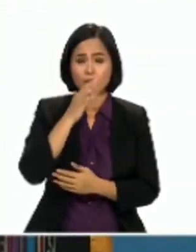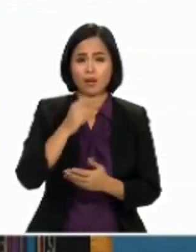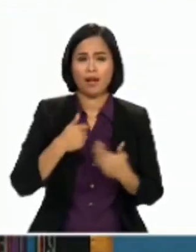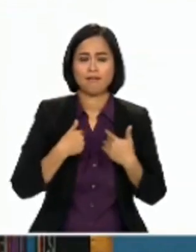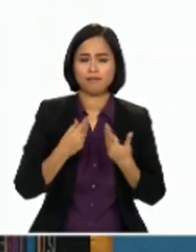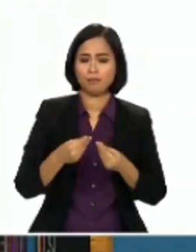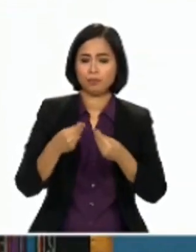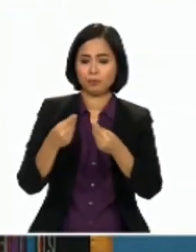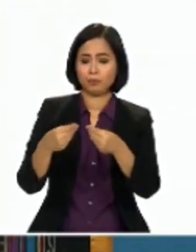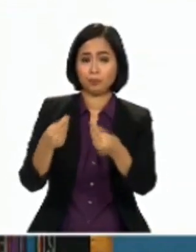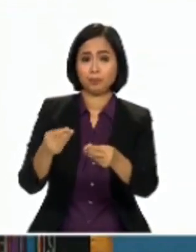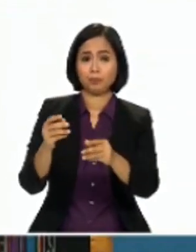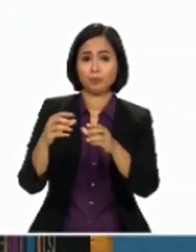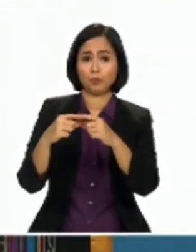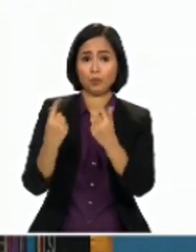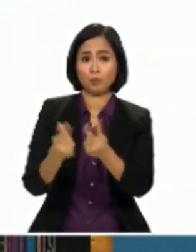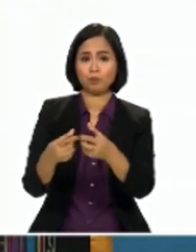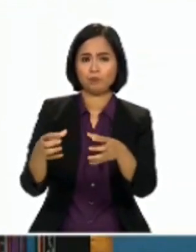people.